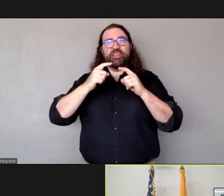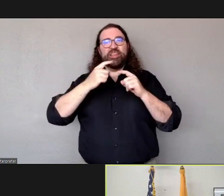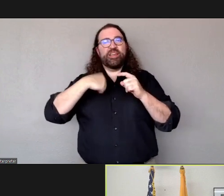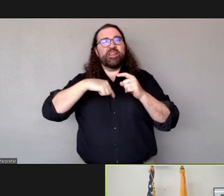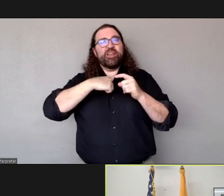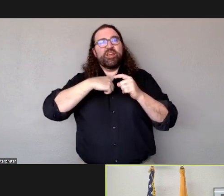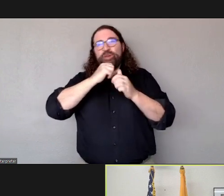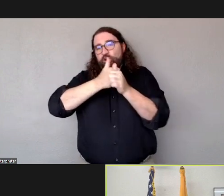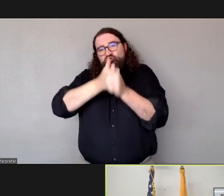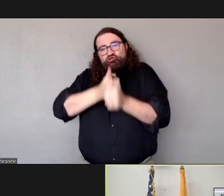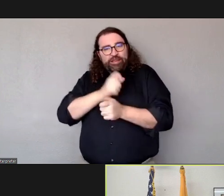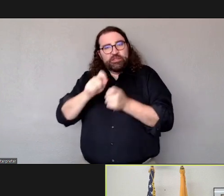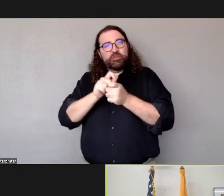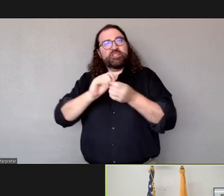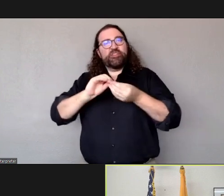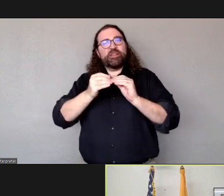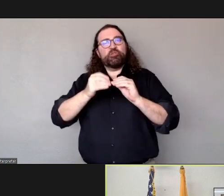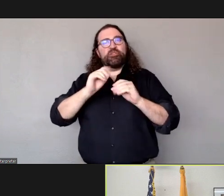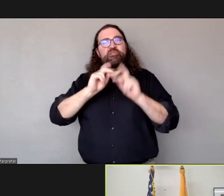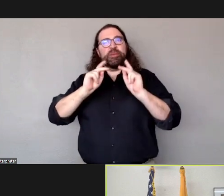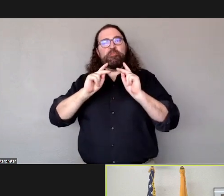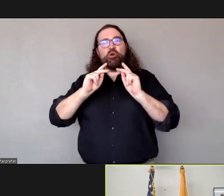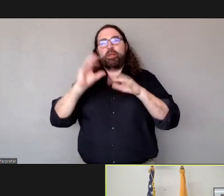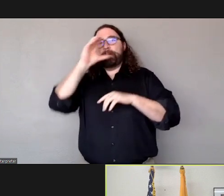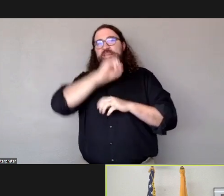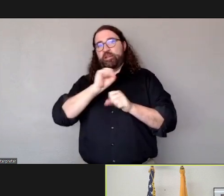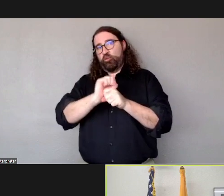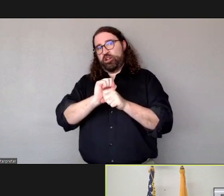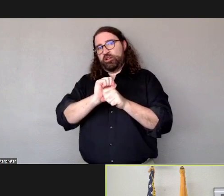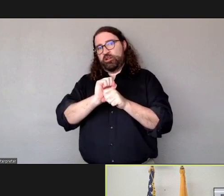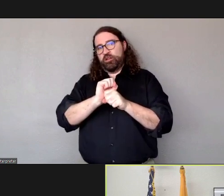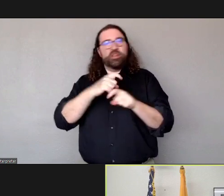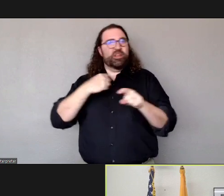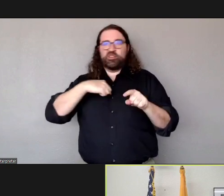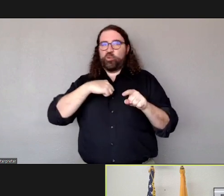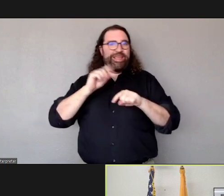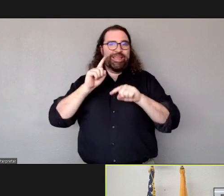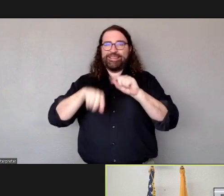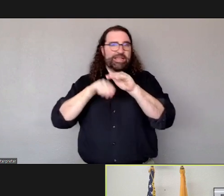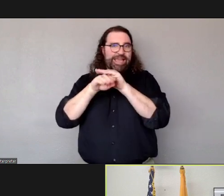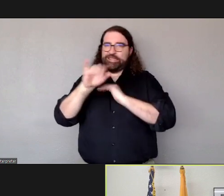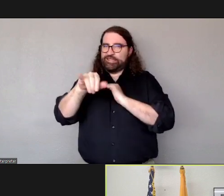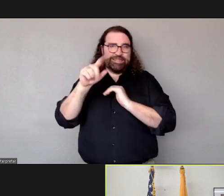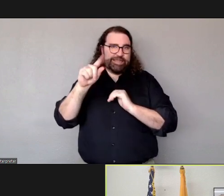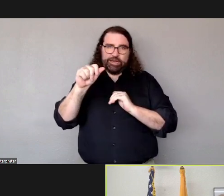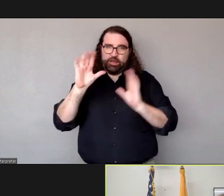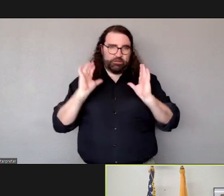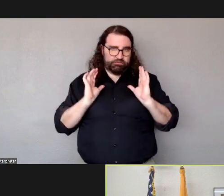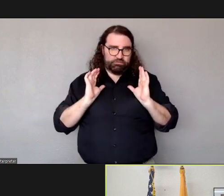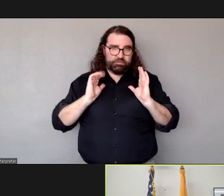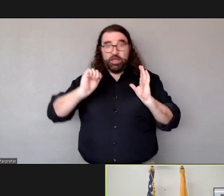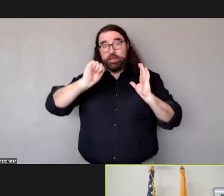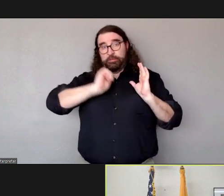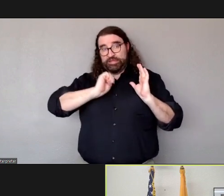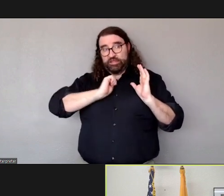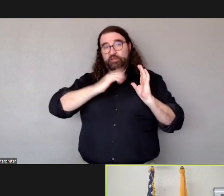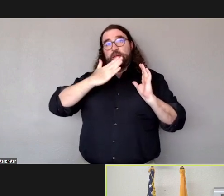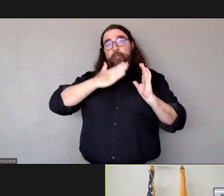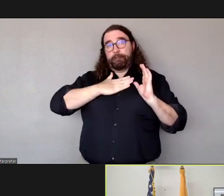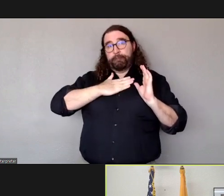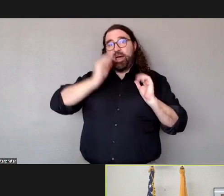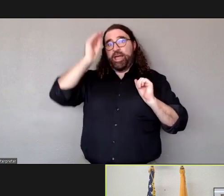number of people out of work. And so that's not data we have access to. Of course, my personal opinion is that